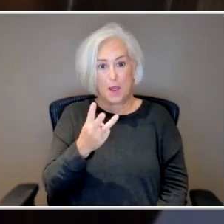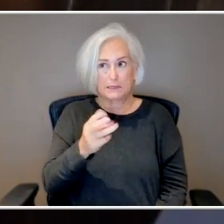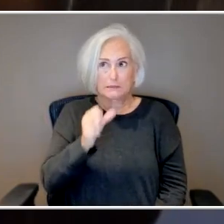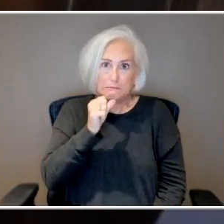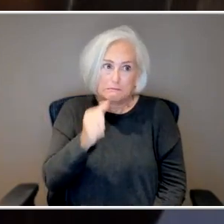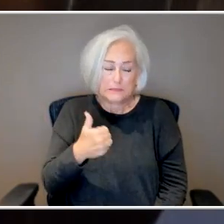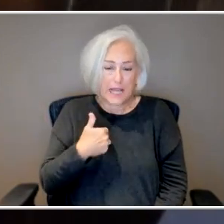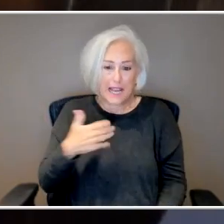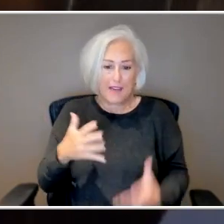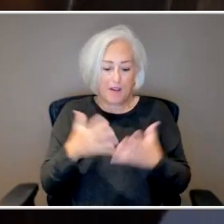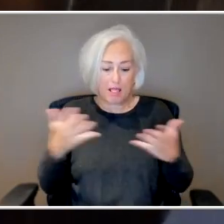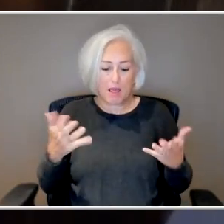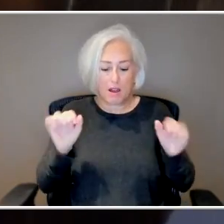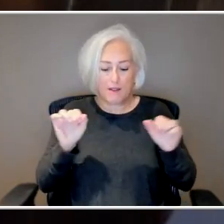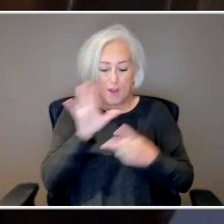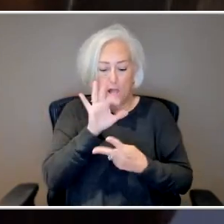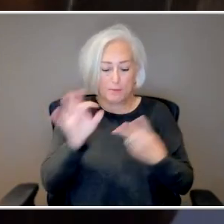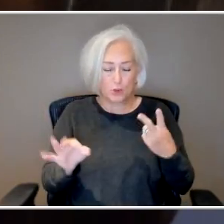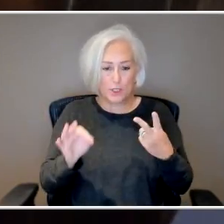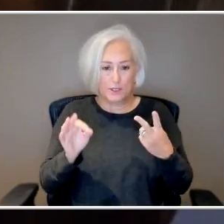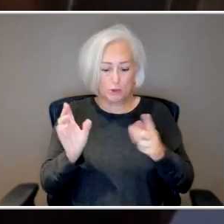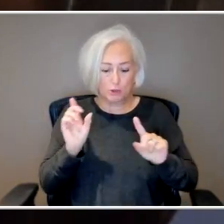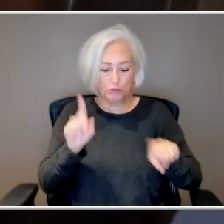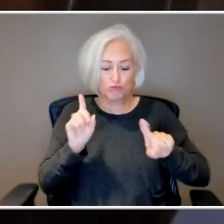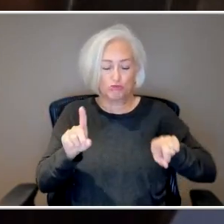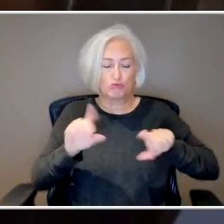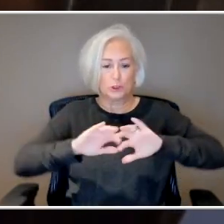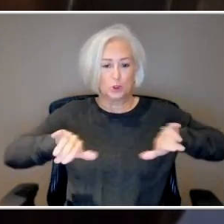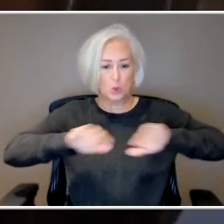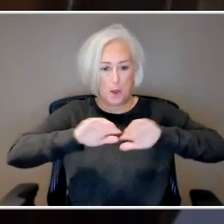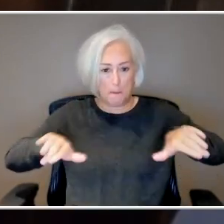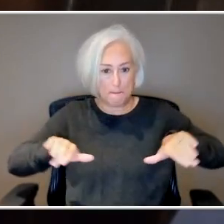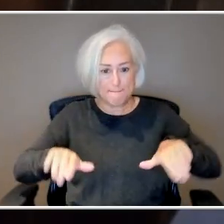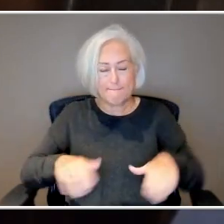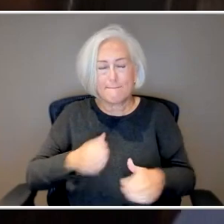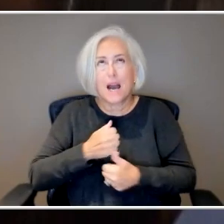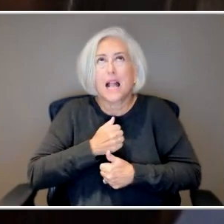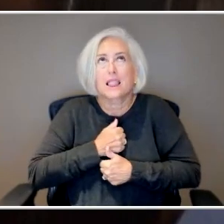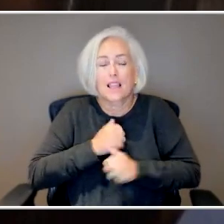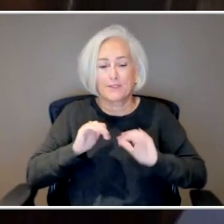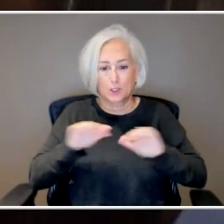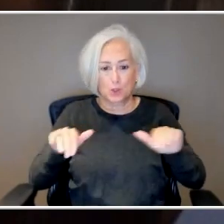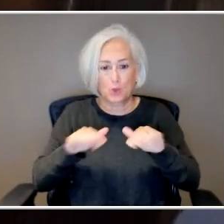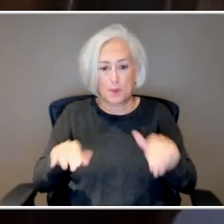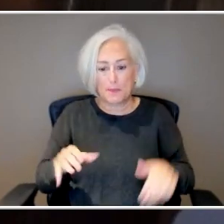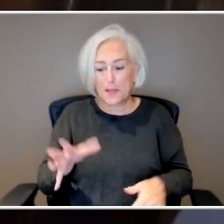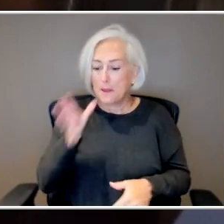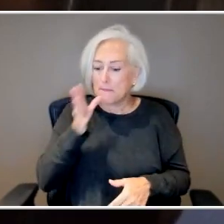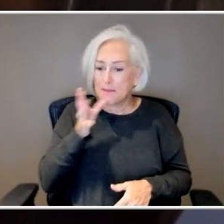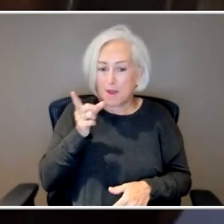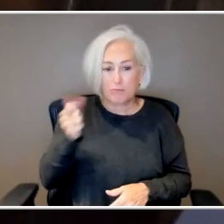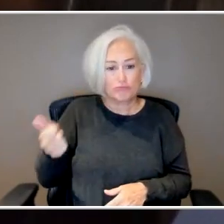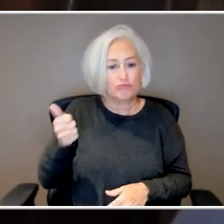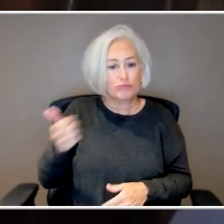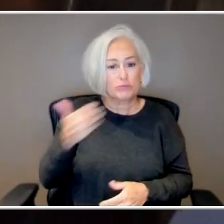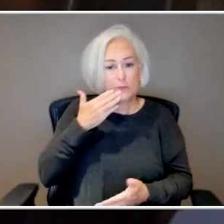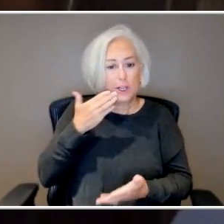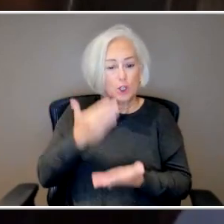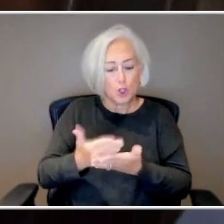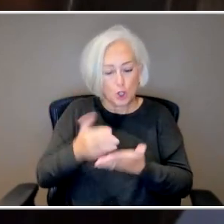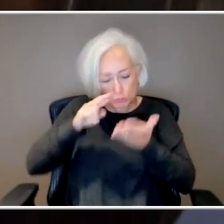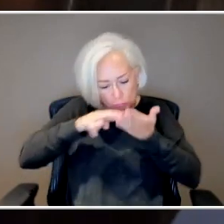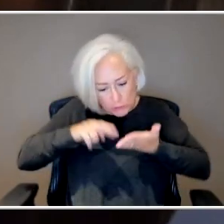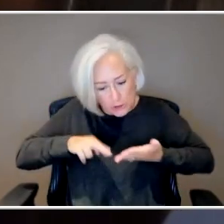of possibilities to swim, but I loved it, and my mother was very, very good at researching